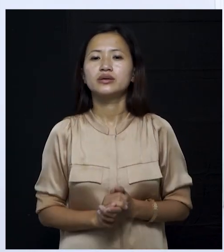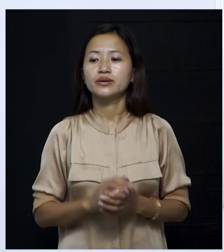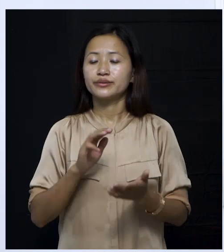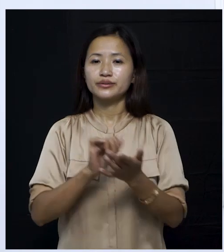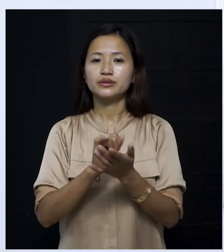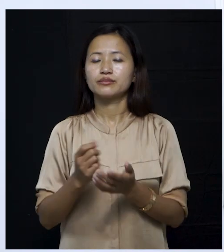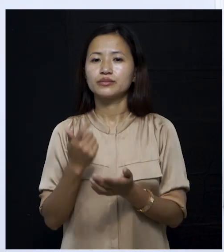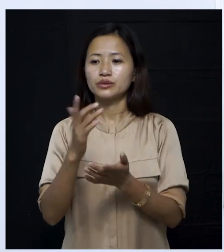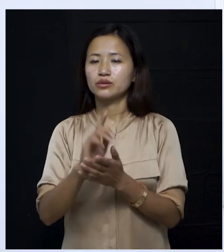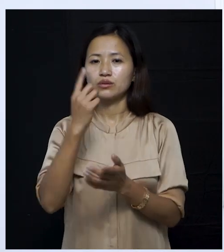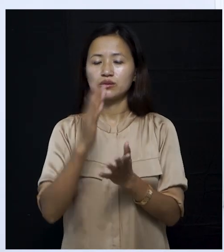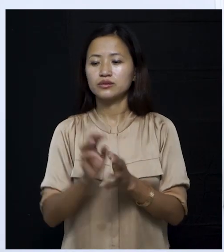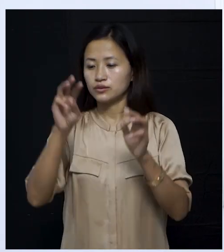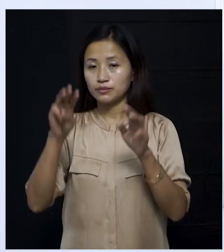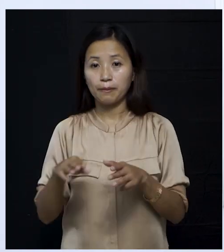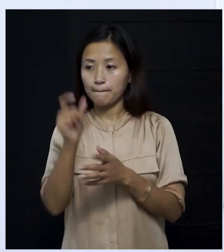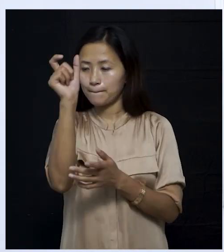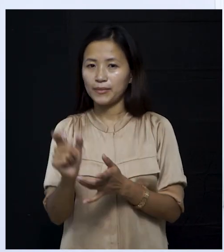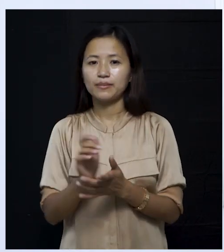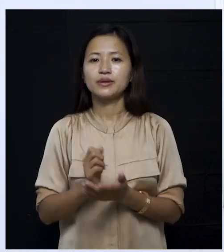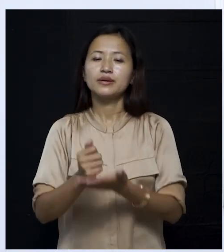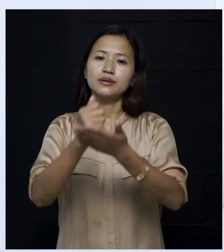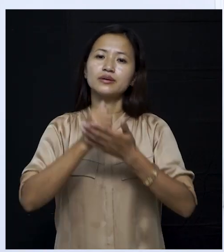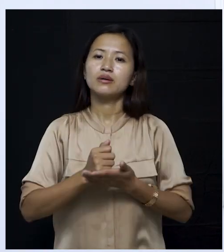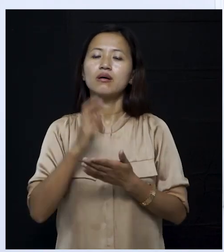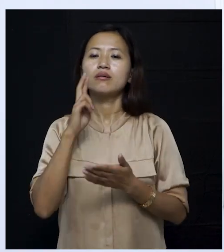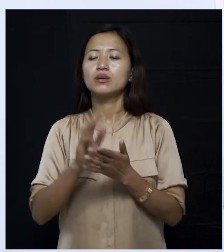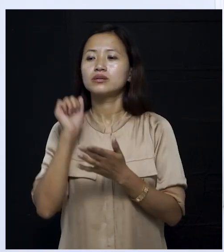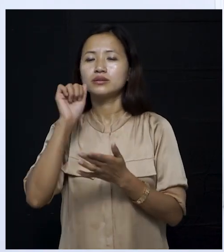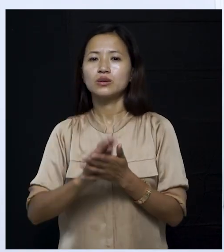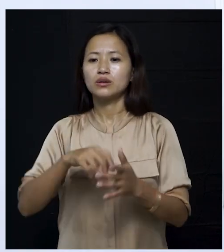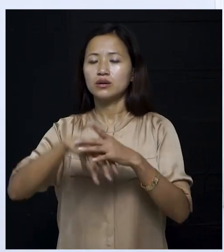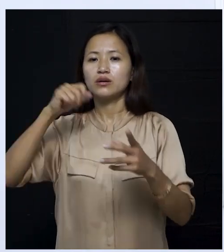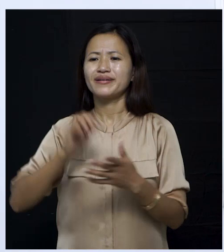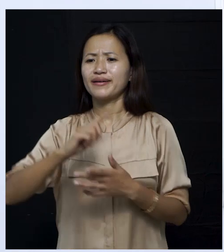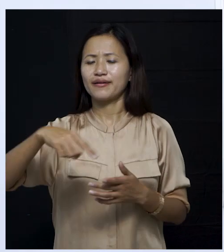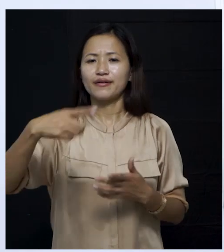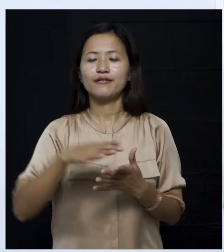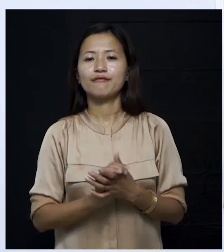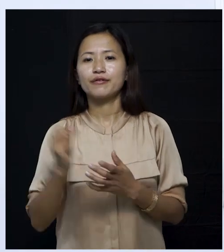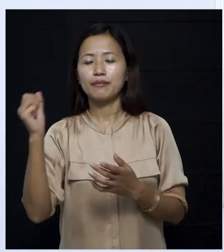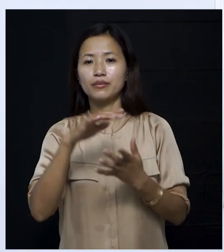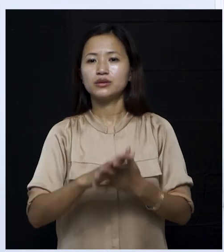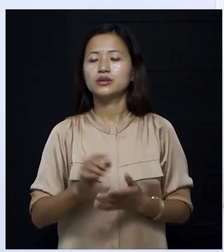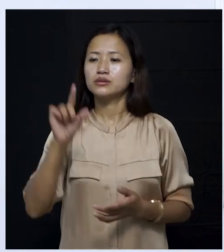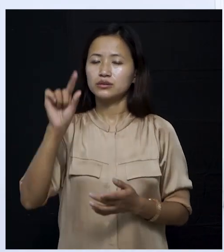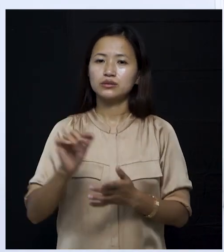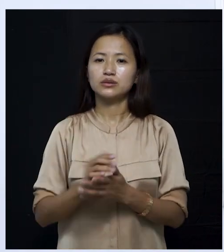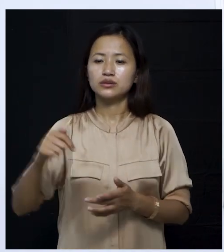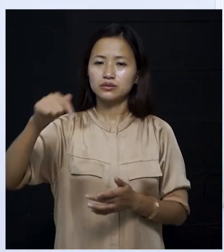be given to one of its members in order to help him or her out. And every month, okay, every month they will do it